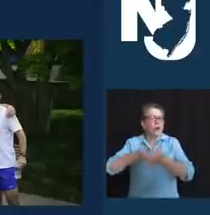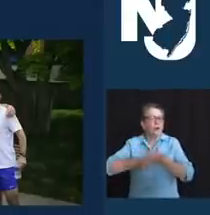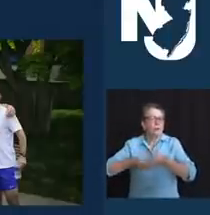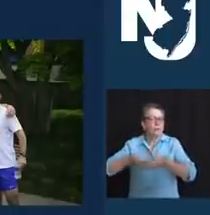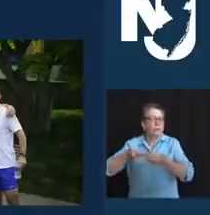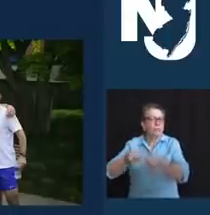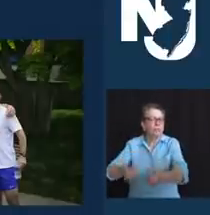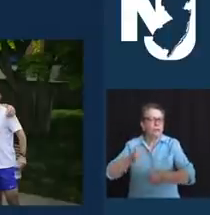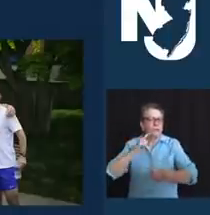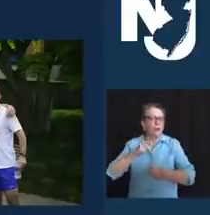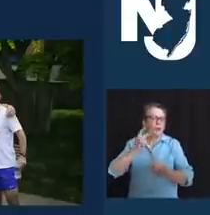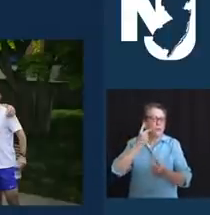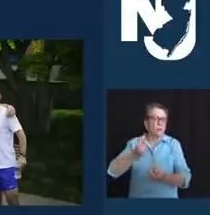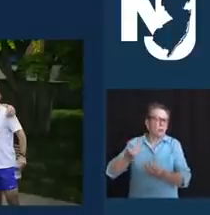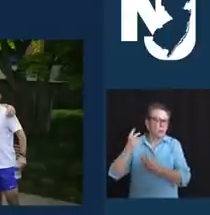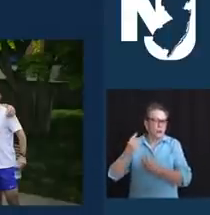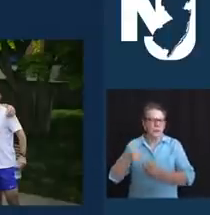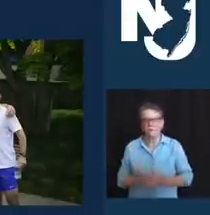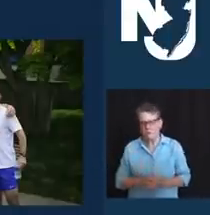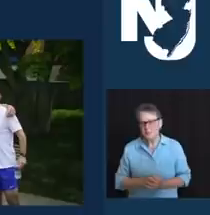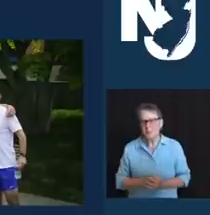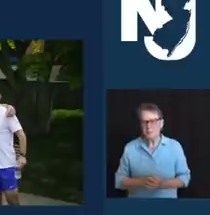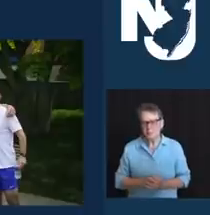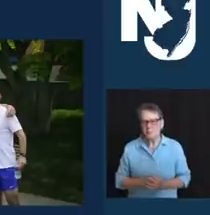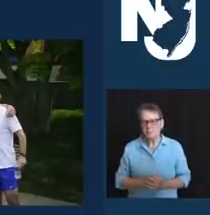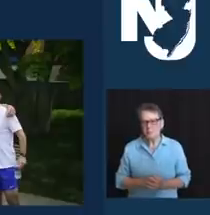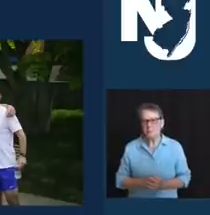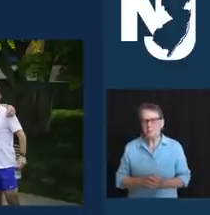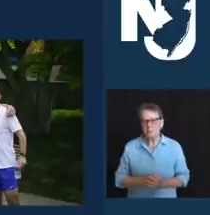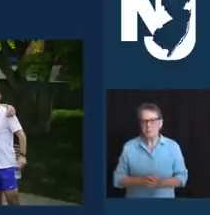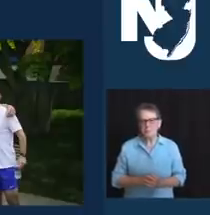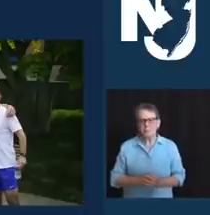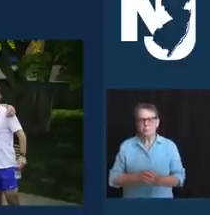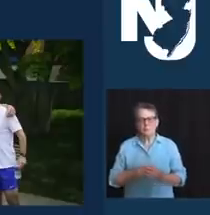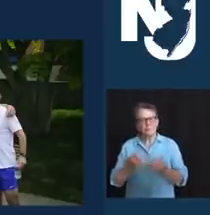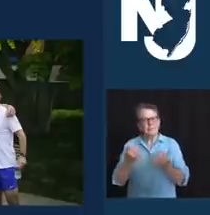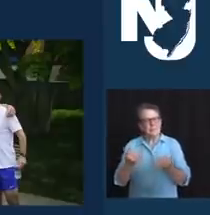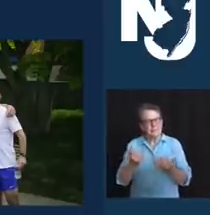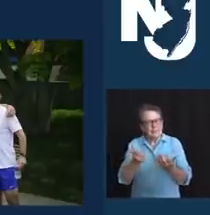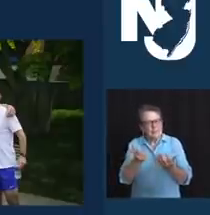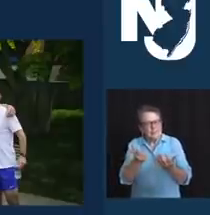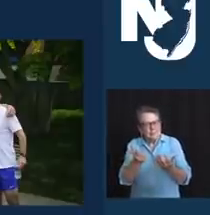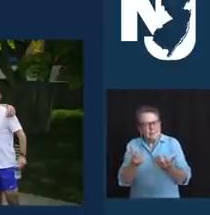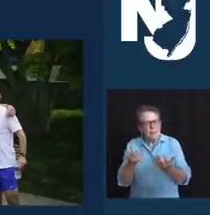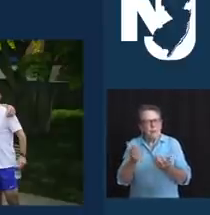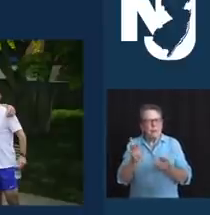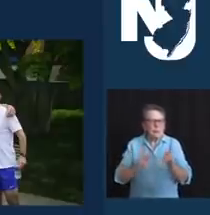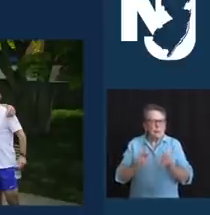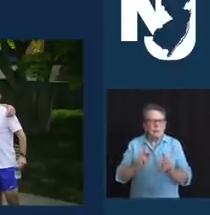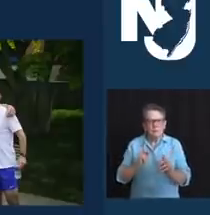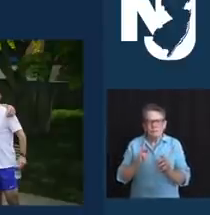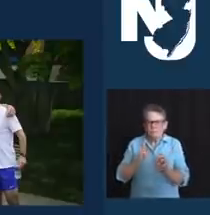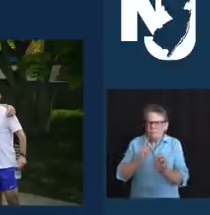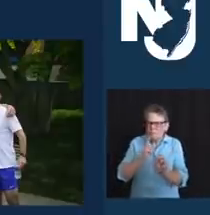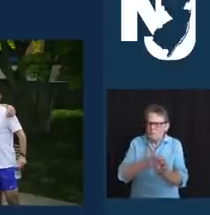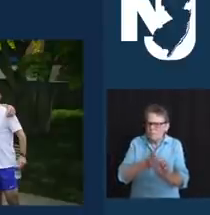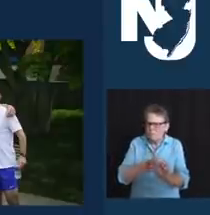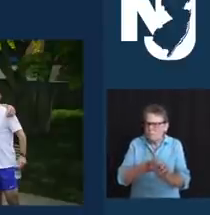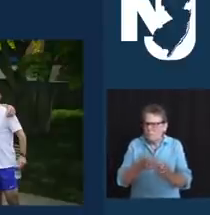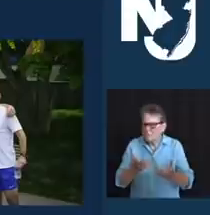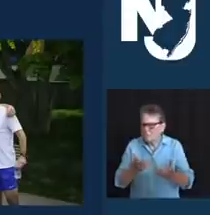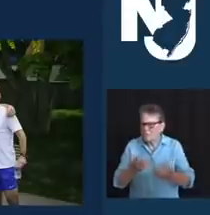Colonel, myself, Tammy, and Derek Roseman, who joined us, who I believe beat us by over 10 minutes, which